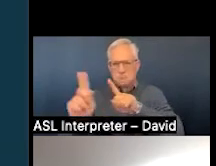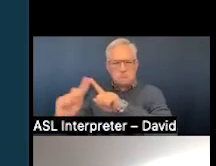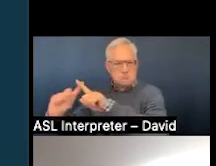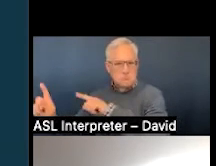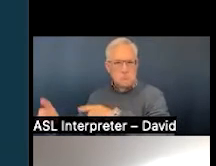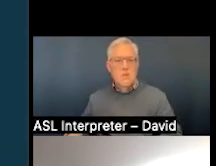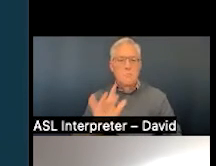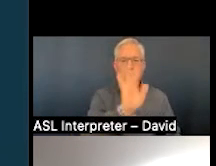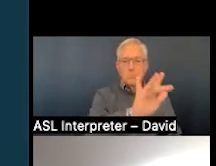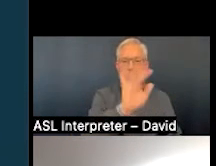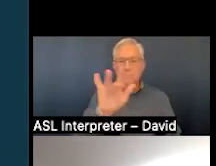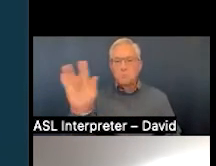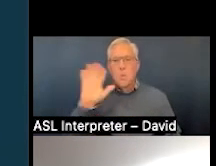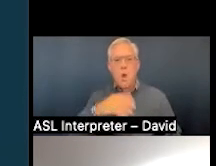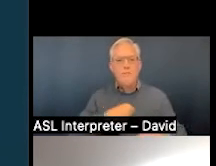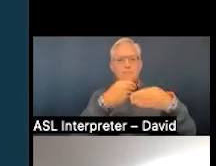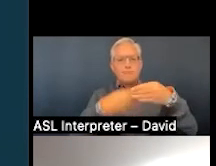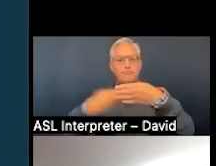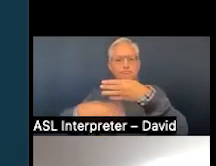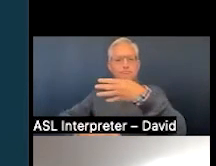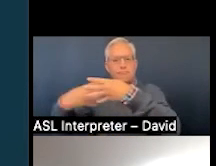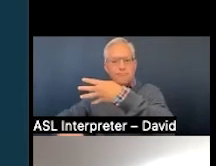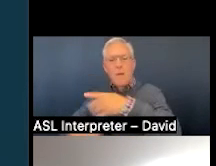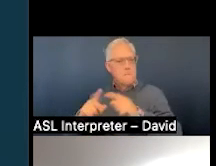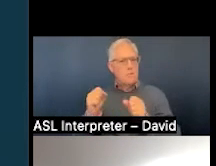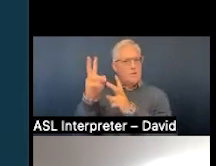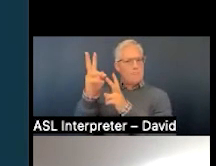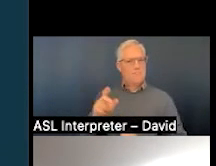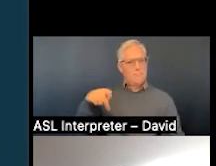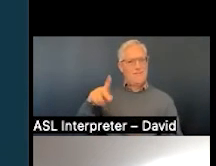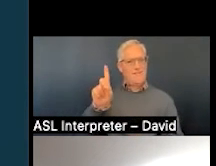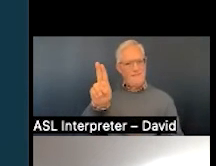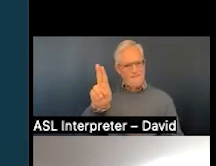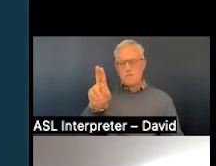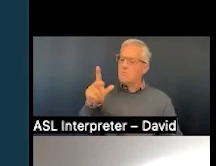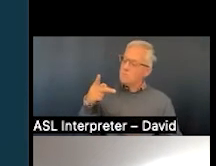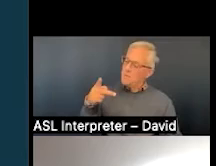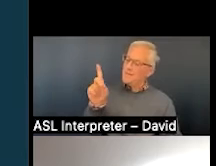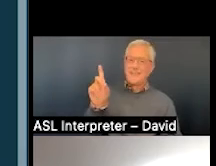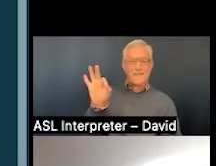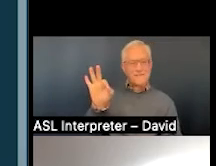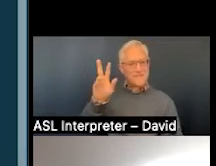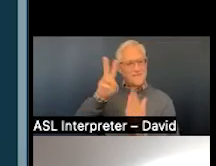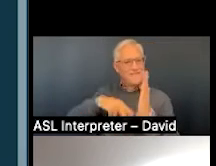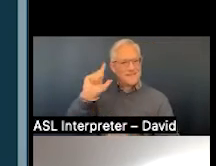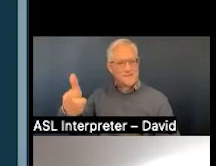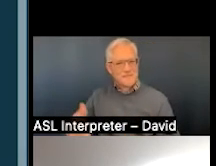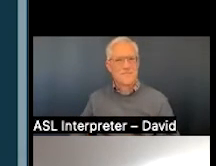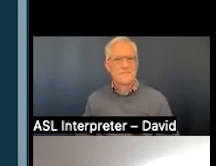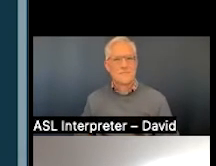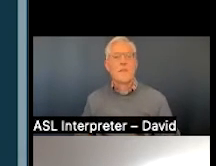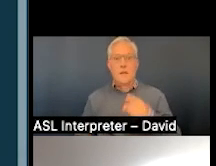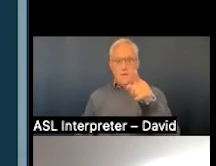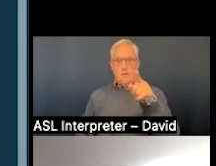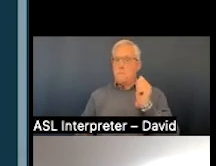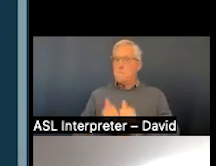text-based, but you can also download it as a PDF to take away with you. And then there's, I think this is one of the most useful things, the